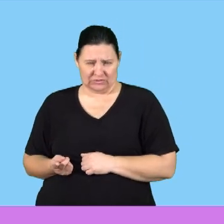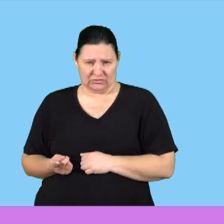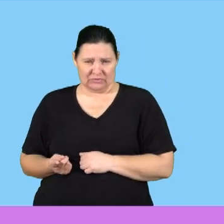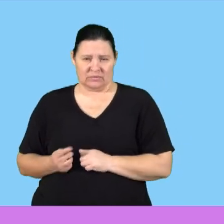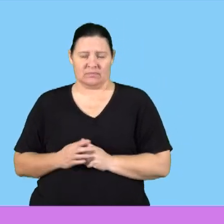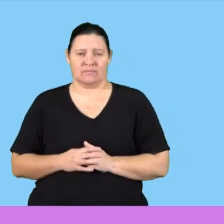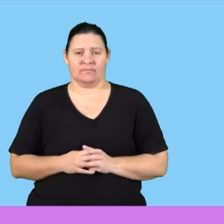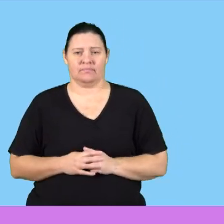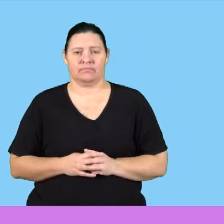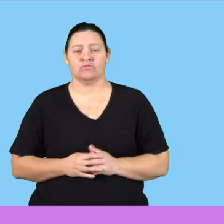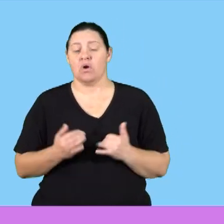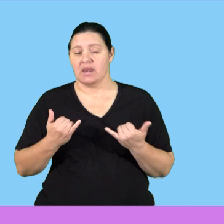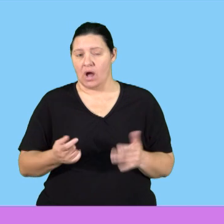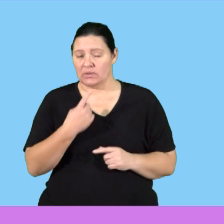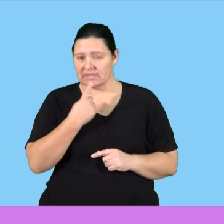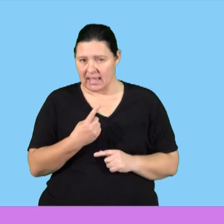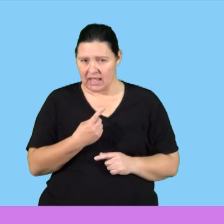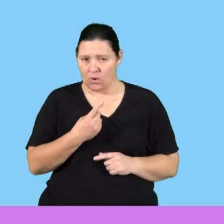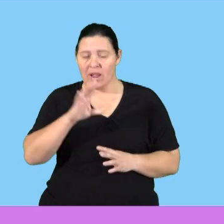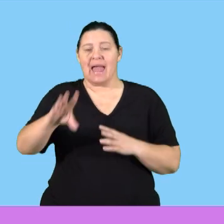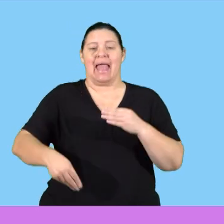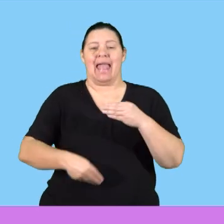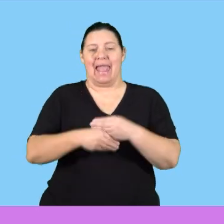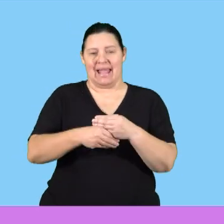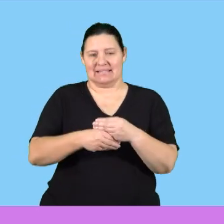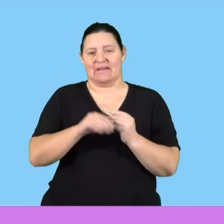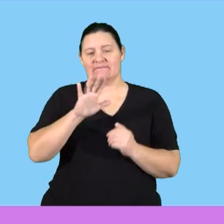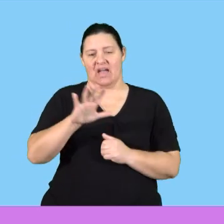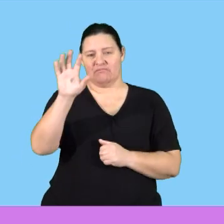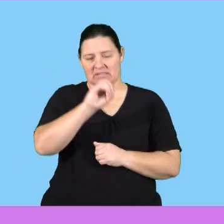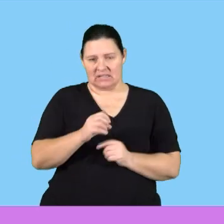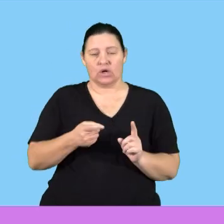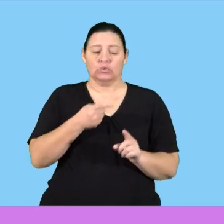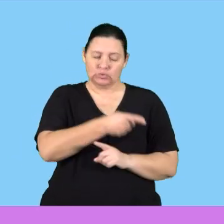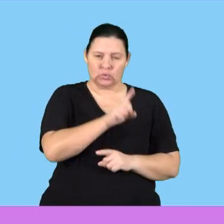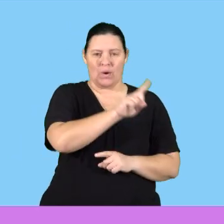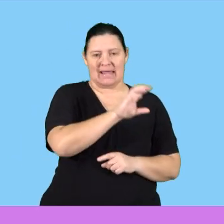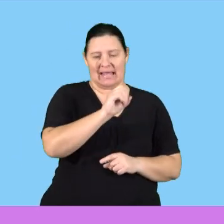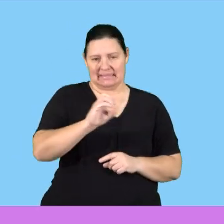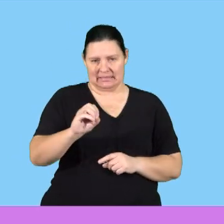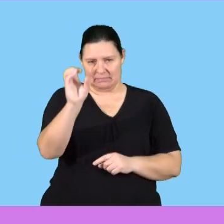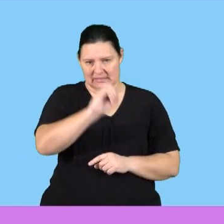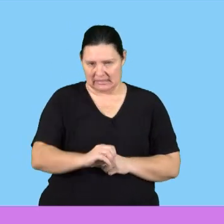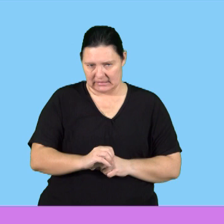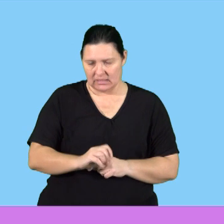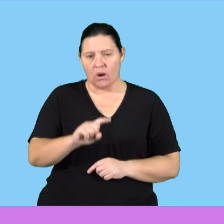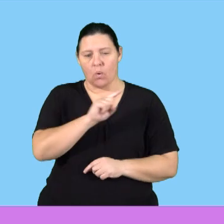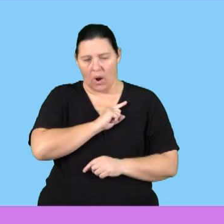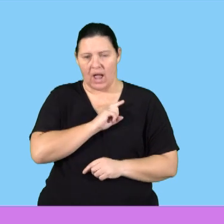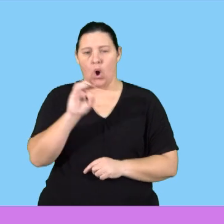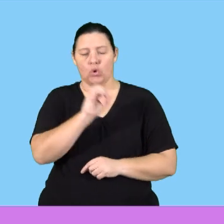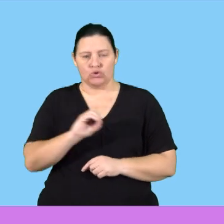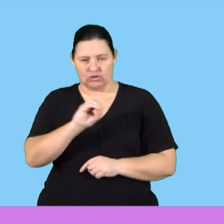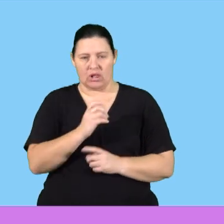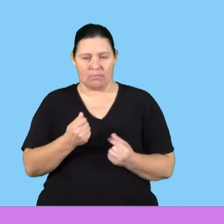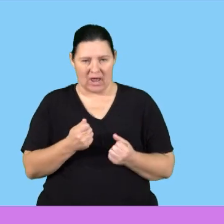increase, remember we said we are going to add this 5% to 100% because